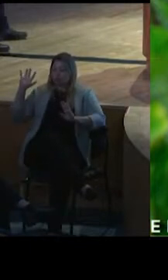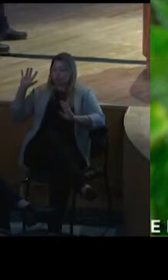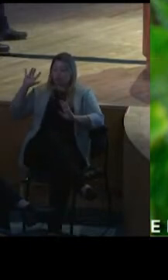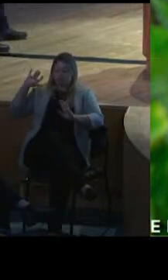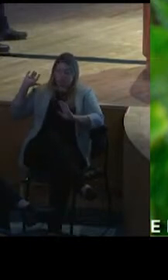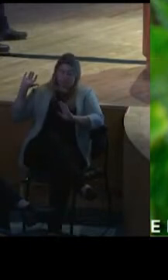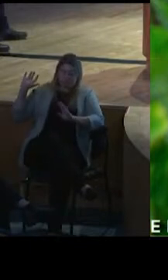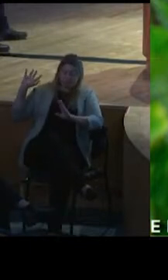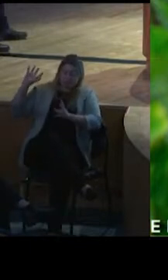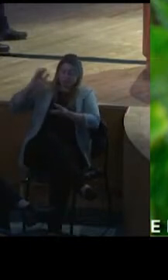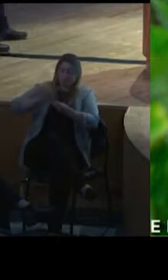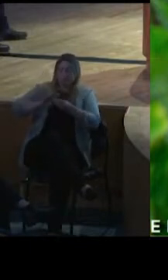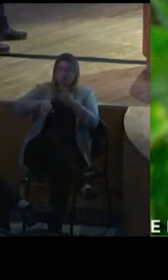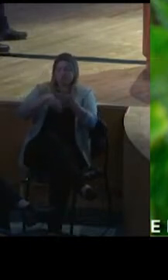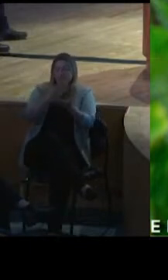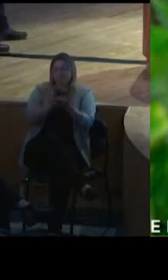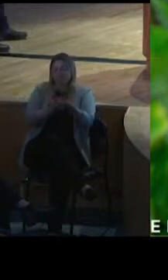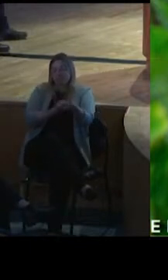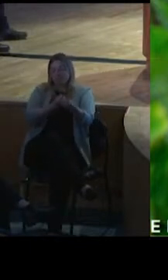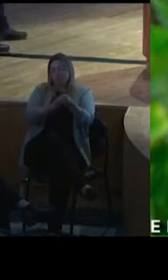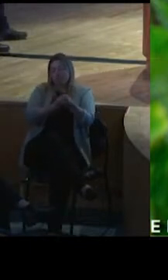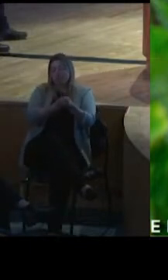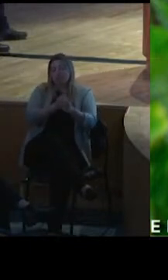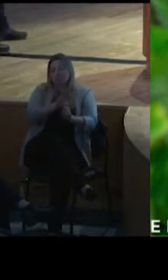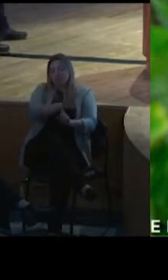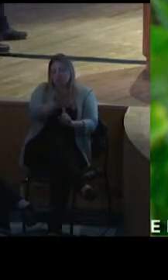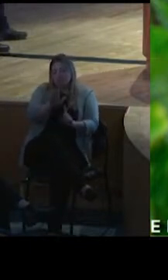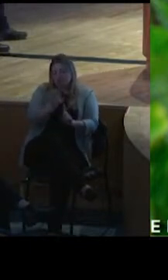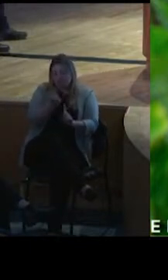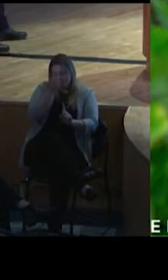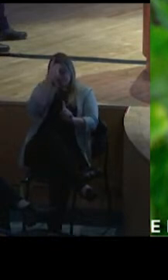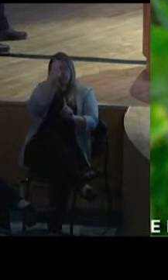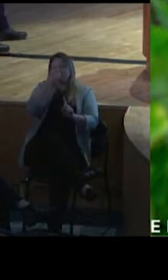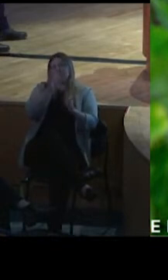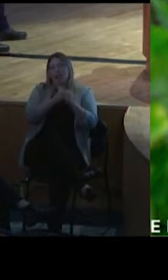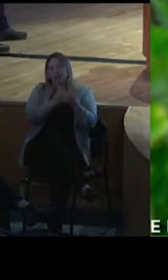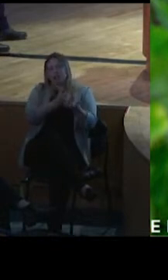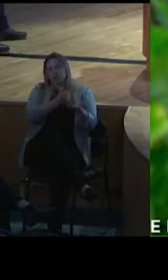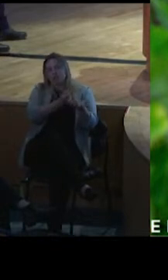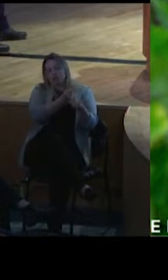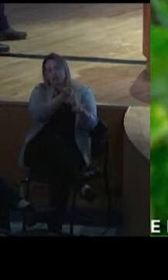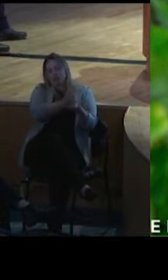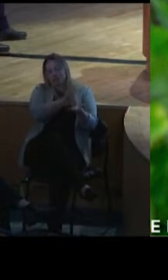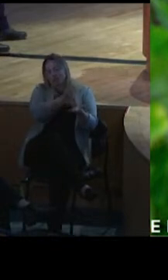understanding to better support this type of stuff in Hawaii. Yeah.